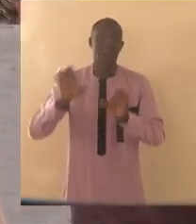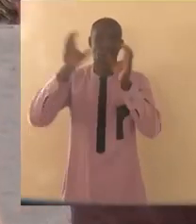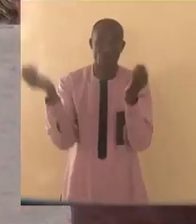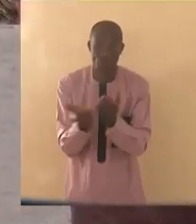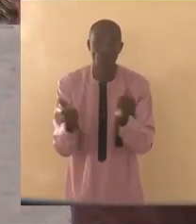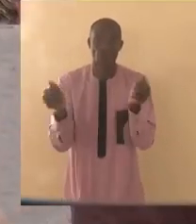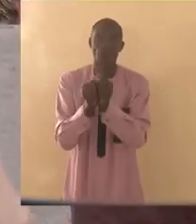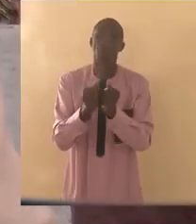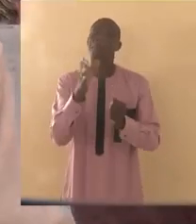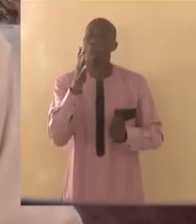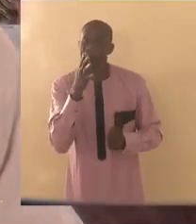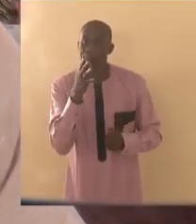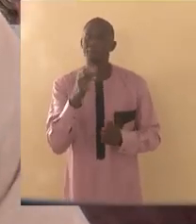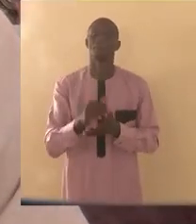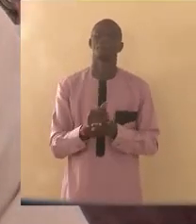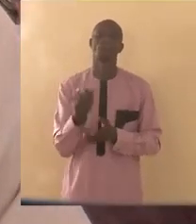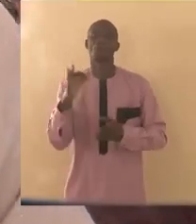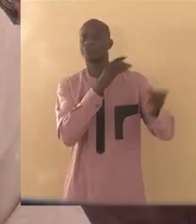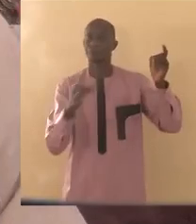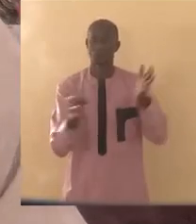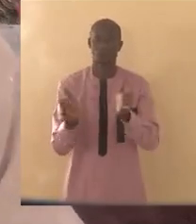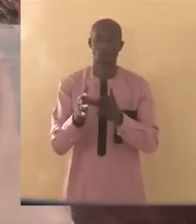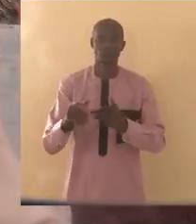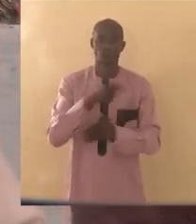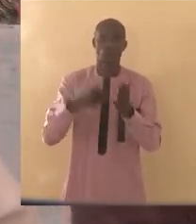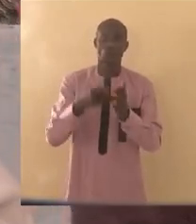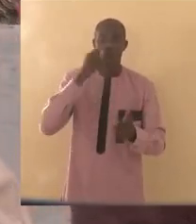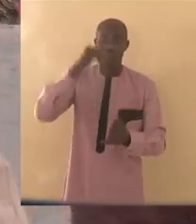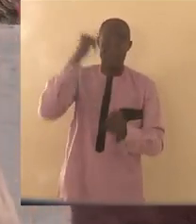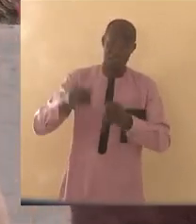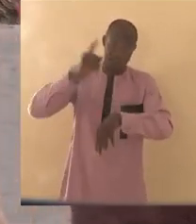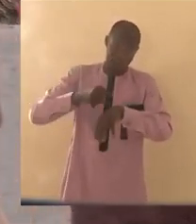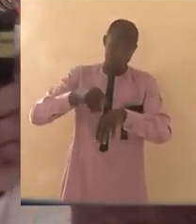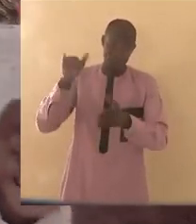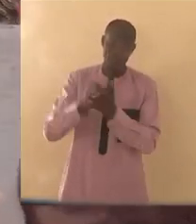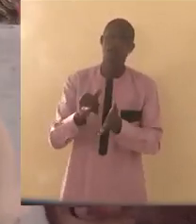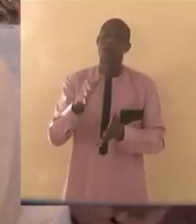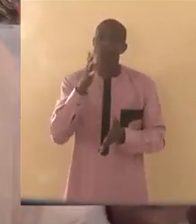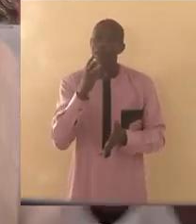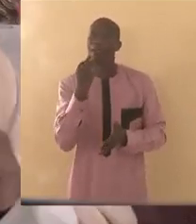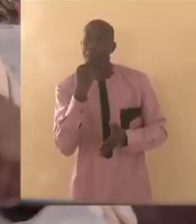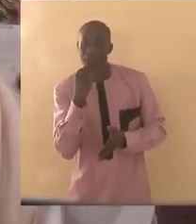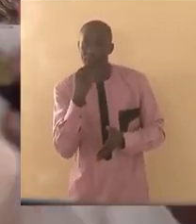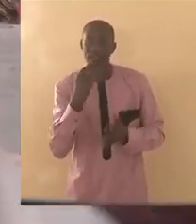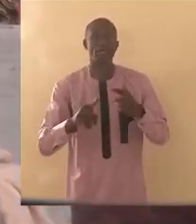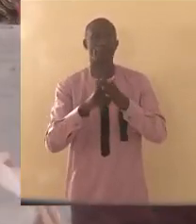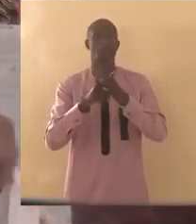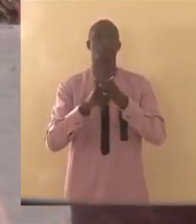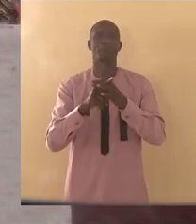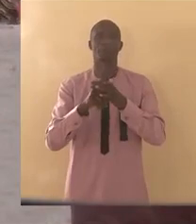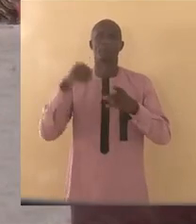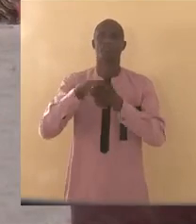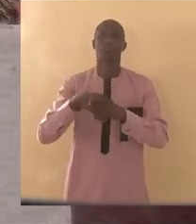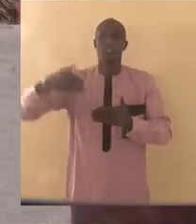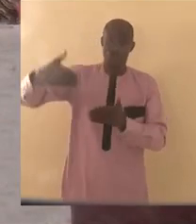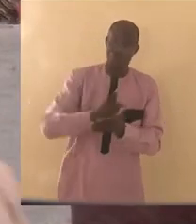prayer with Mary, the mother of Jesus, in their company. And this was the last time Mary is featured in the New Testament. Those of you who are interested in study,